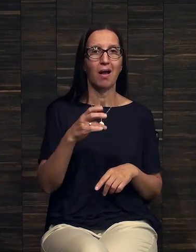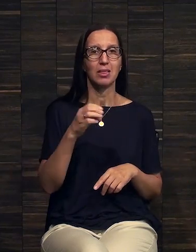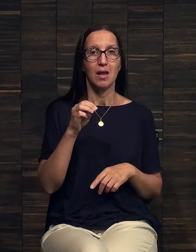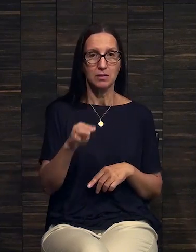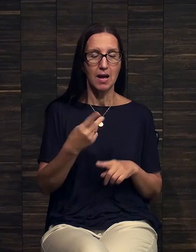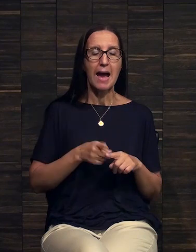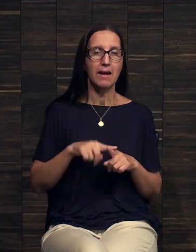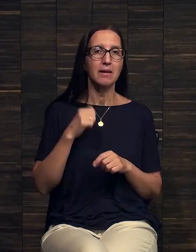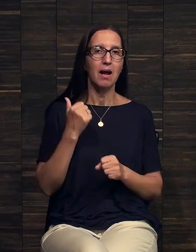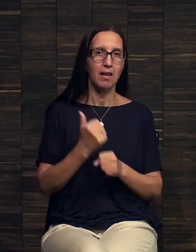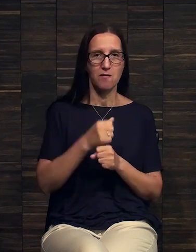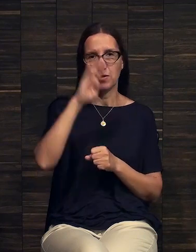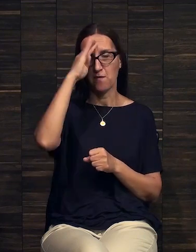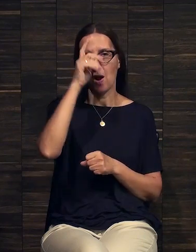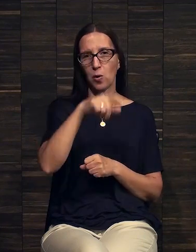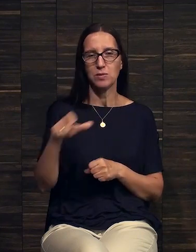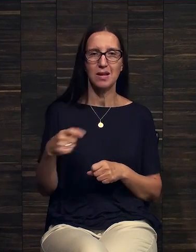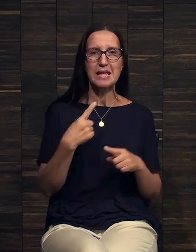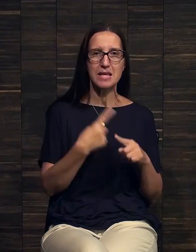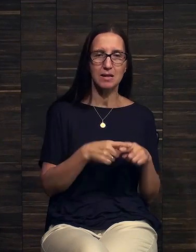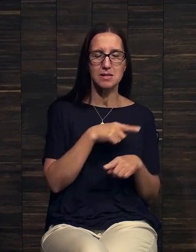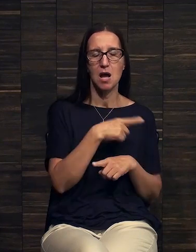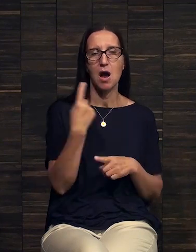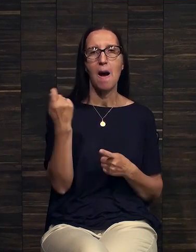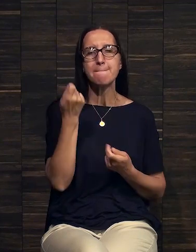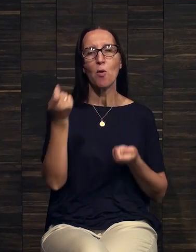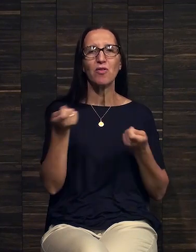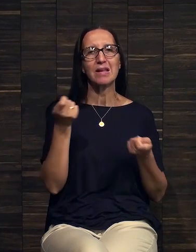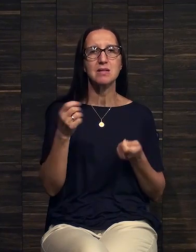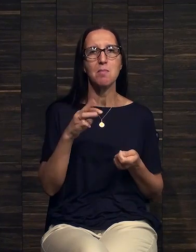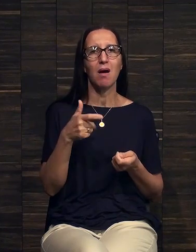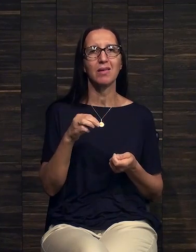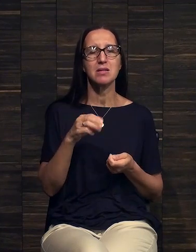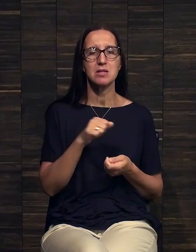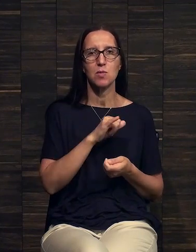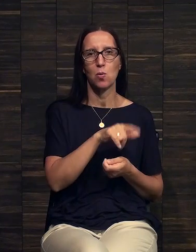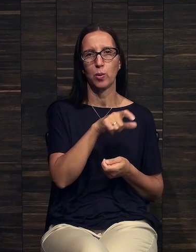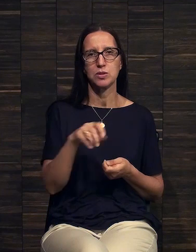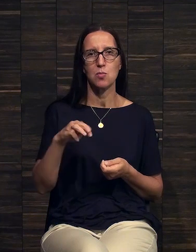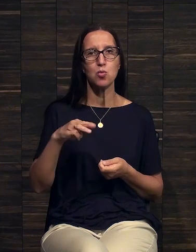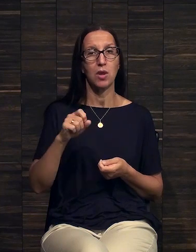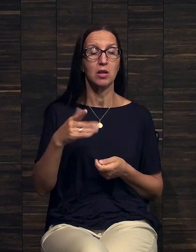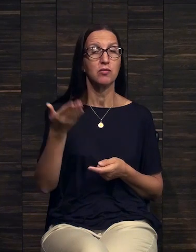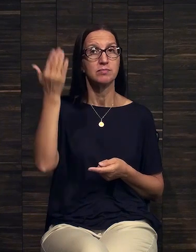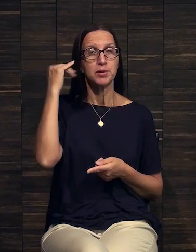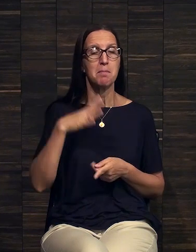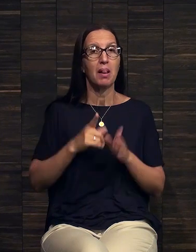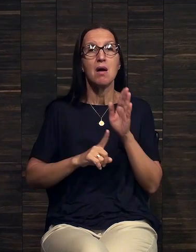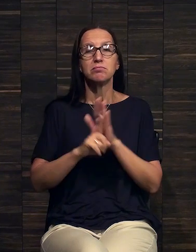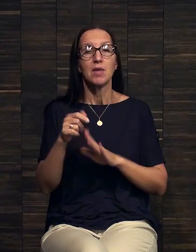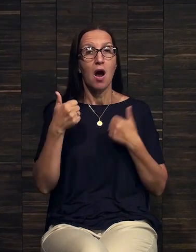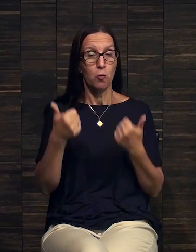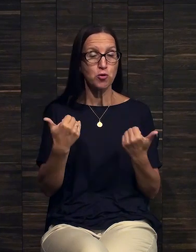the storytelling, Magneto, he was a mutant, he was the ruler of the magnetism,